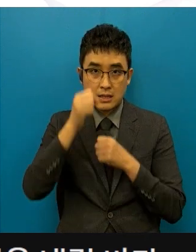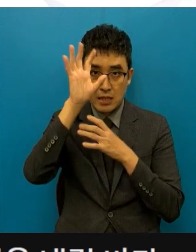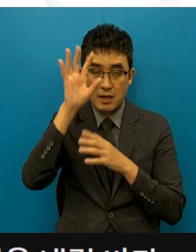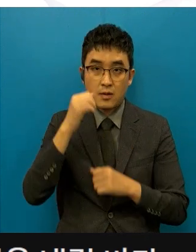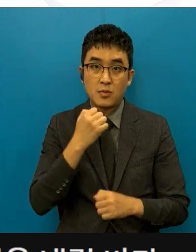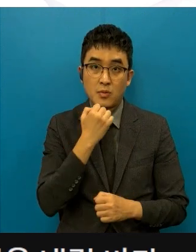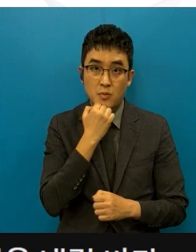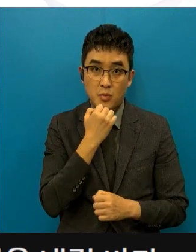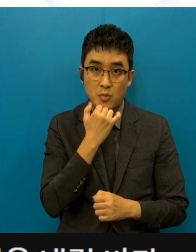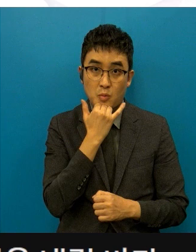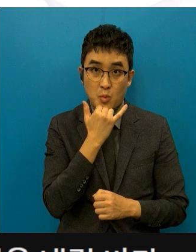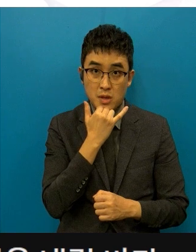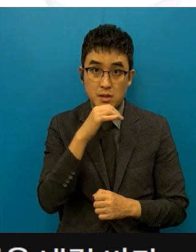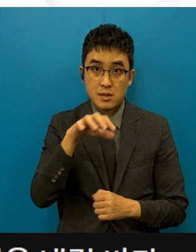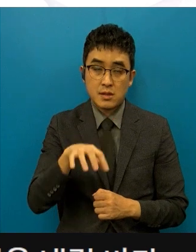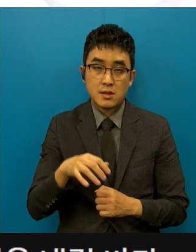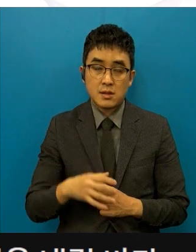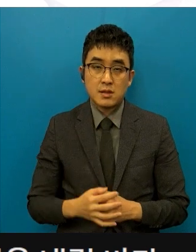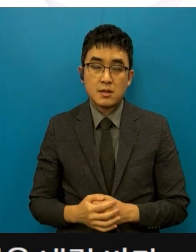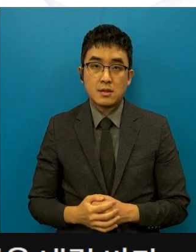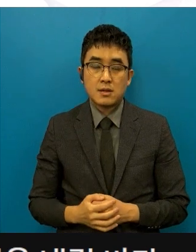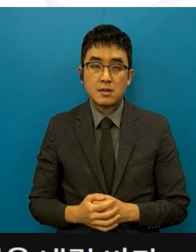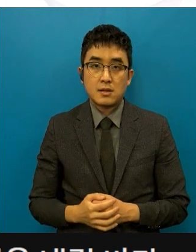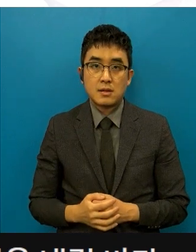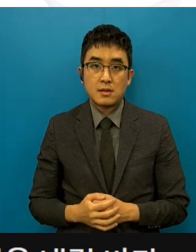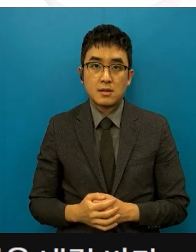and they have not yet adopted a legislation.